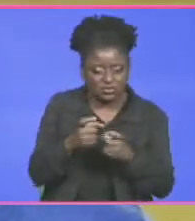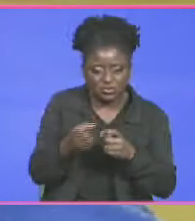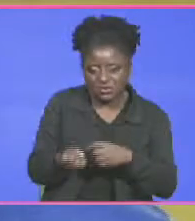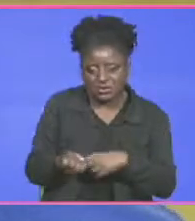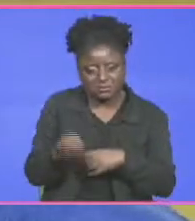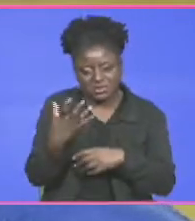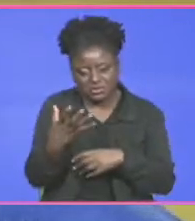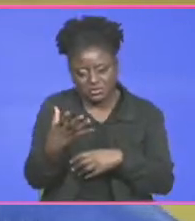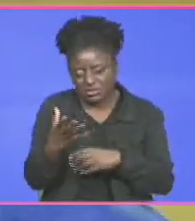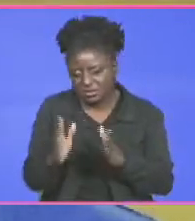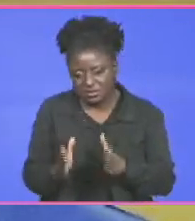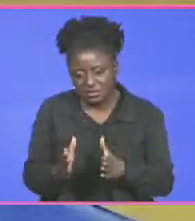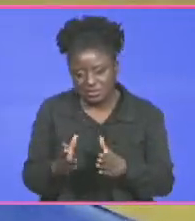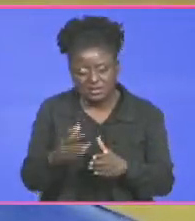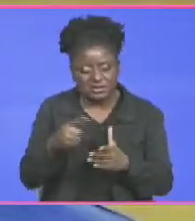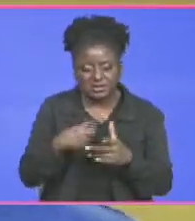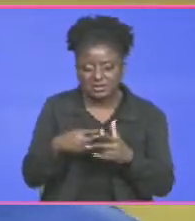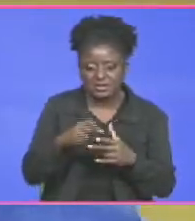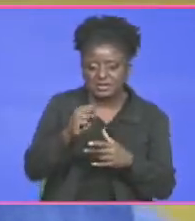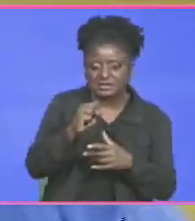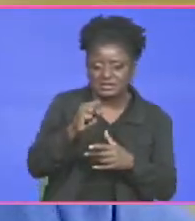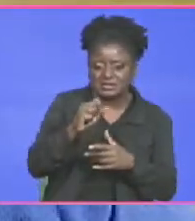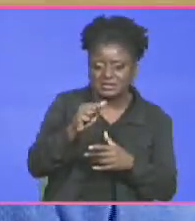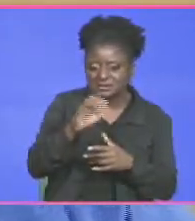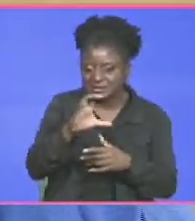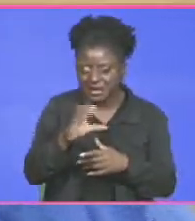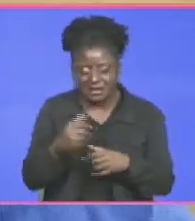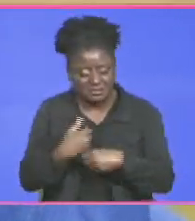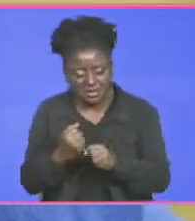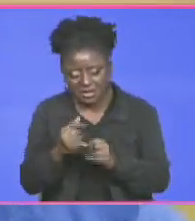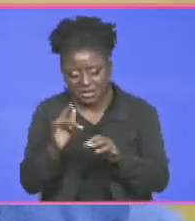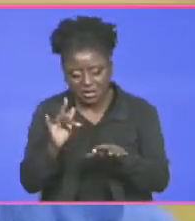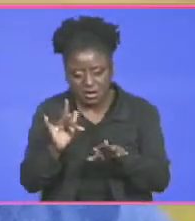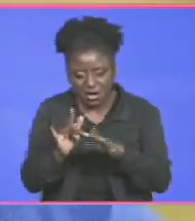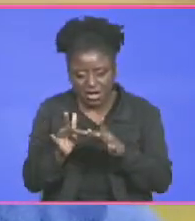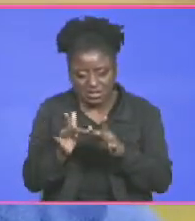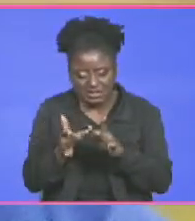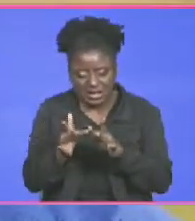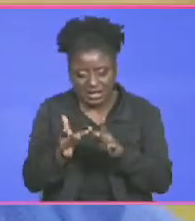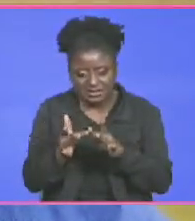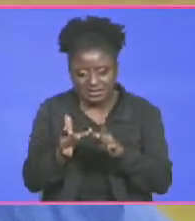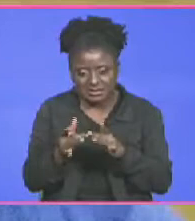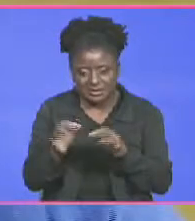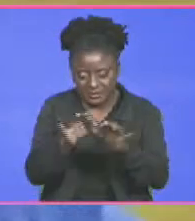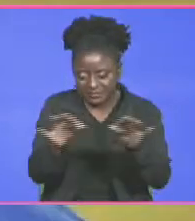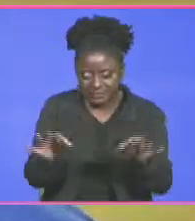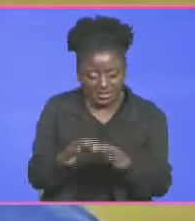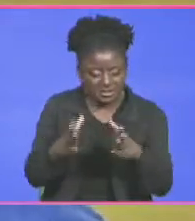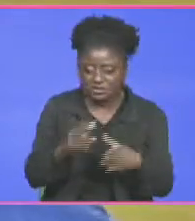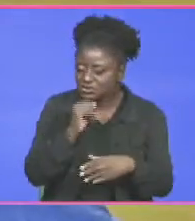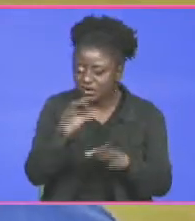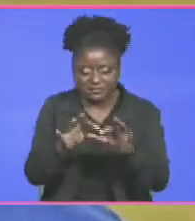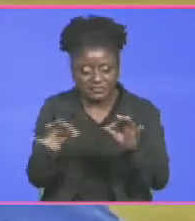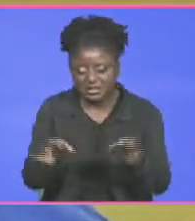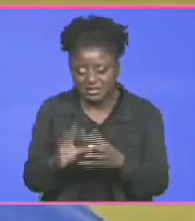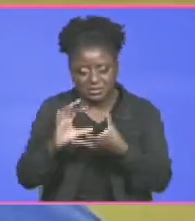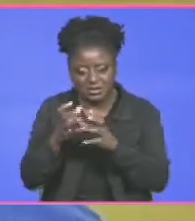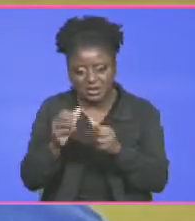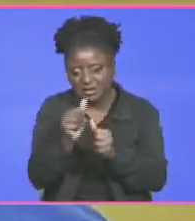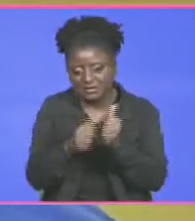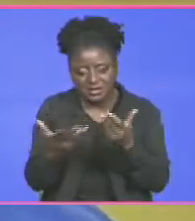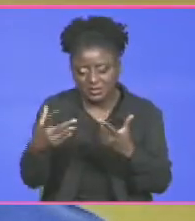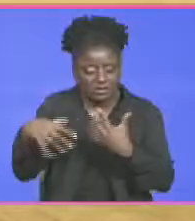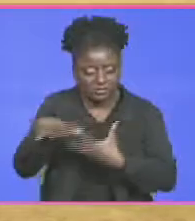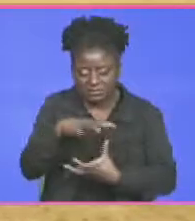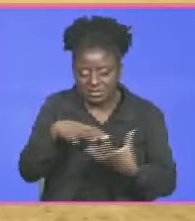slows down, and then SAC is making contact. Fielders are not fielding the balls properly, and as such, everything just go haywire, and unfortunately, we